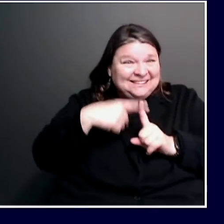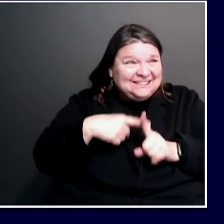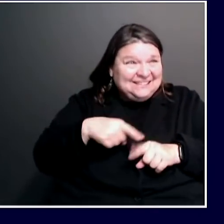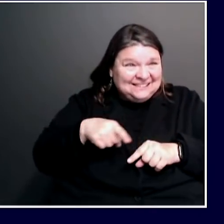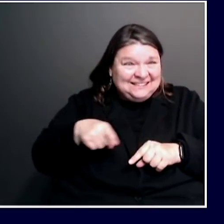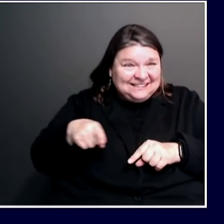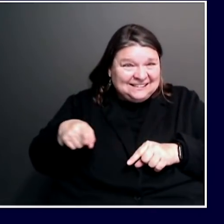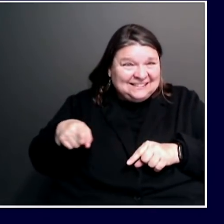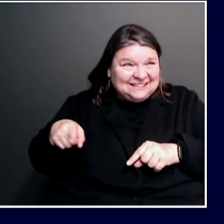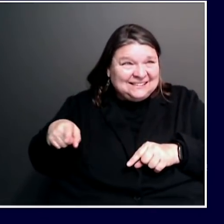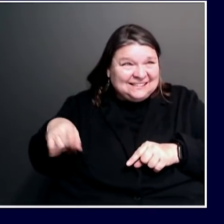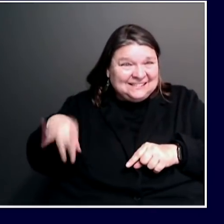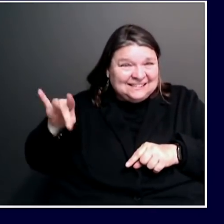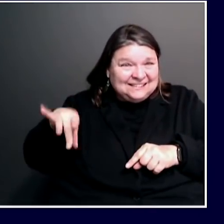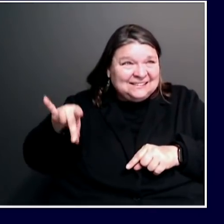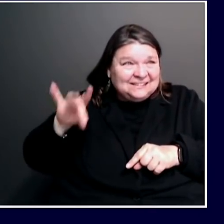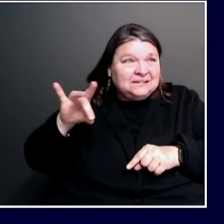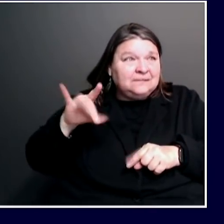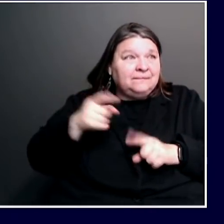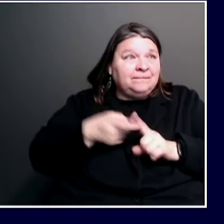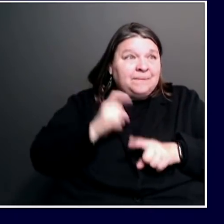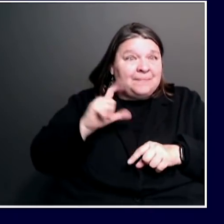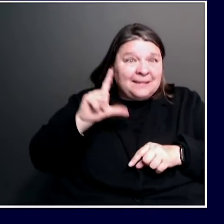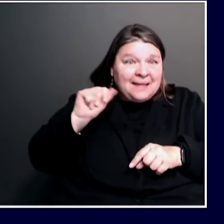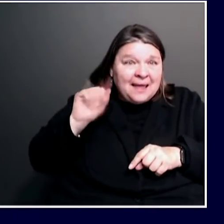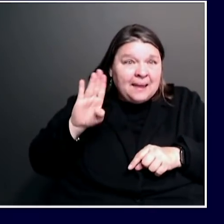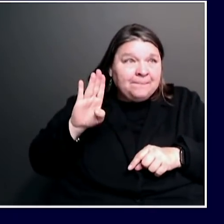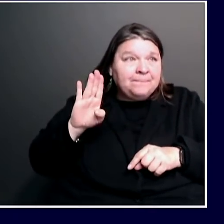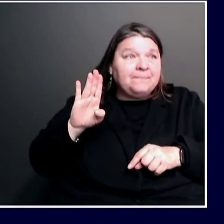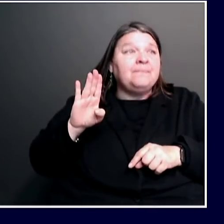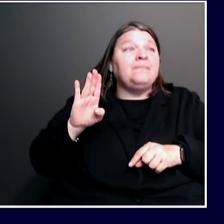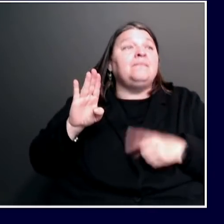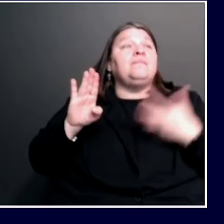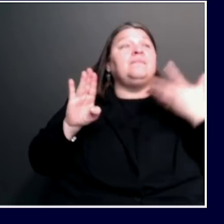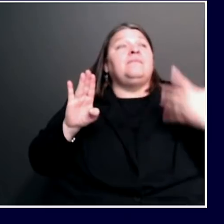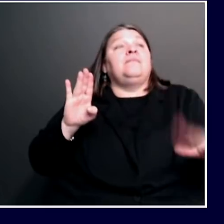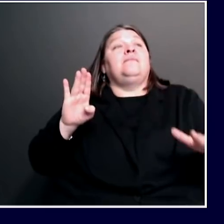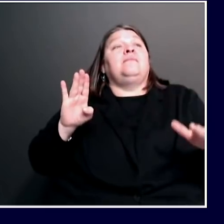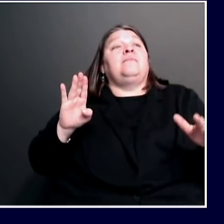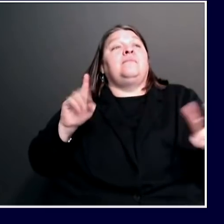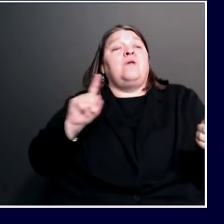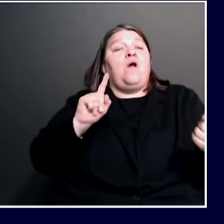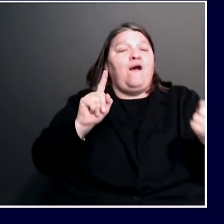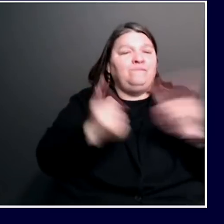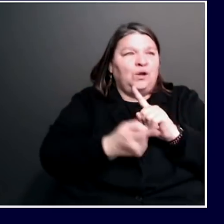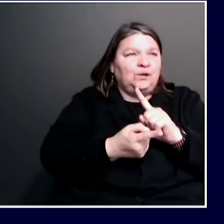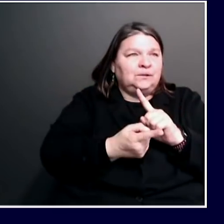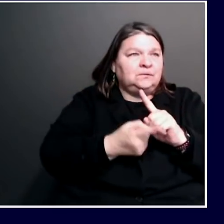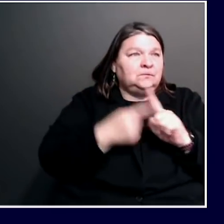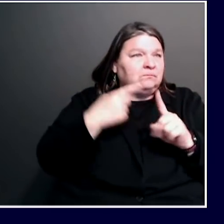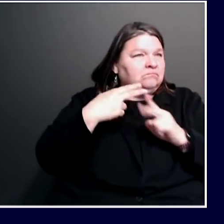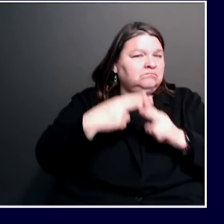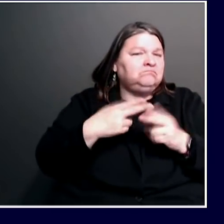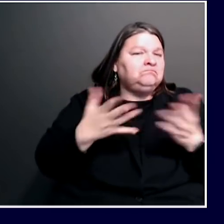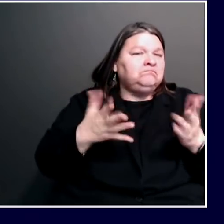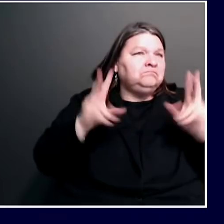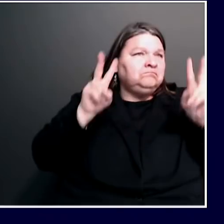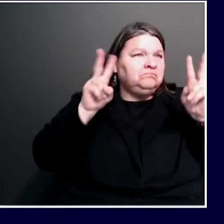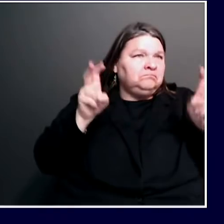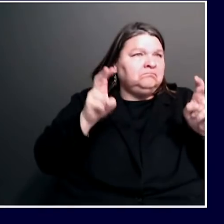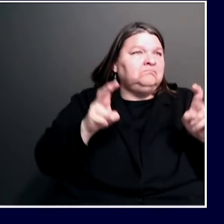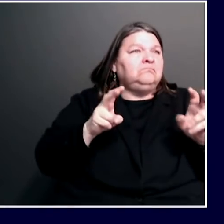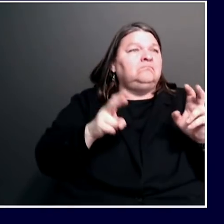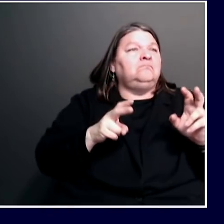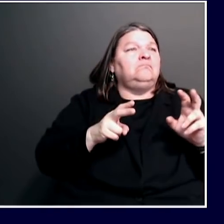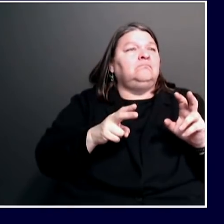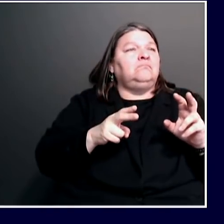positive laboratory results, and converting them into what the US CDC deems to be a case. And that's a